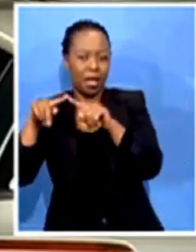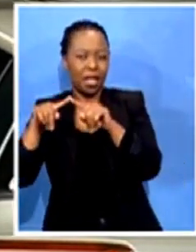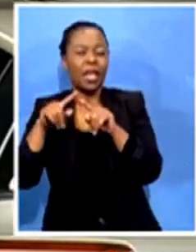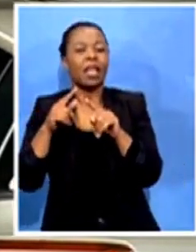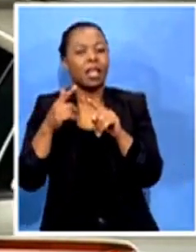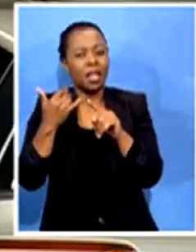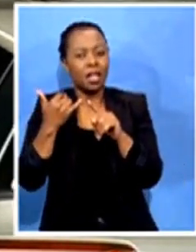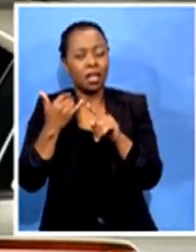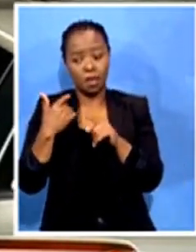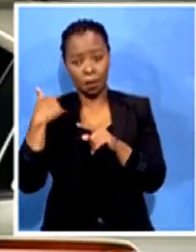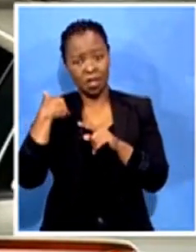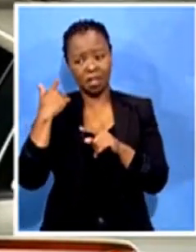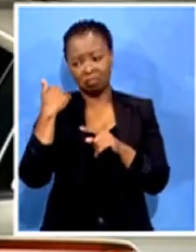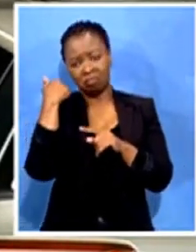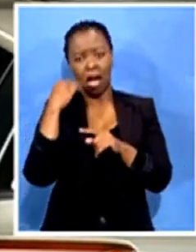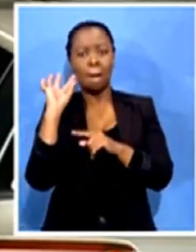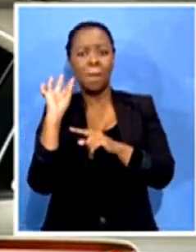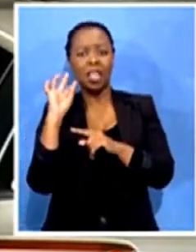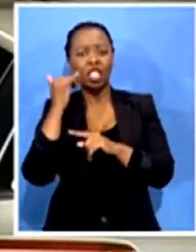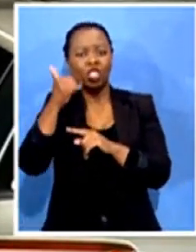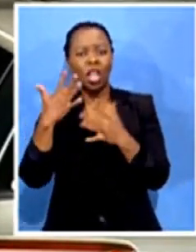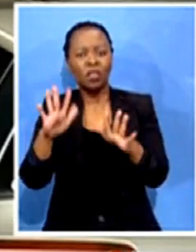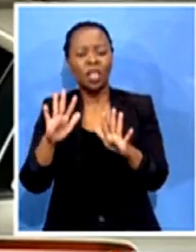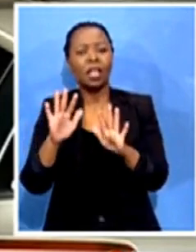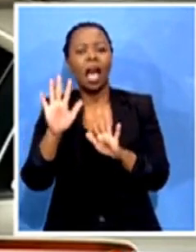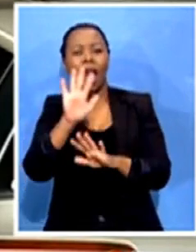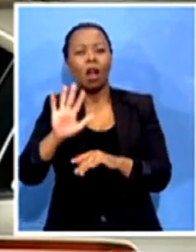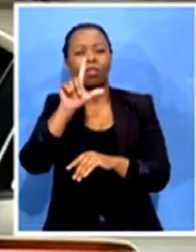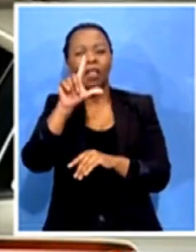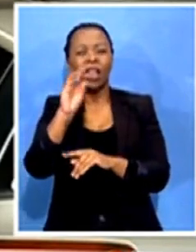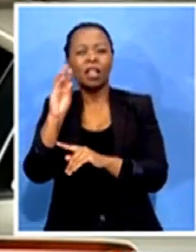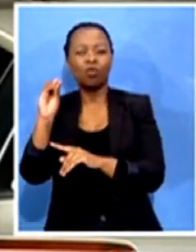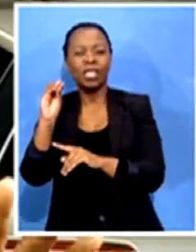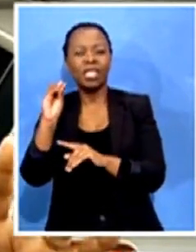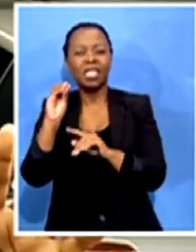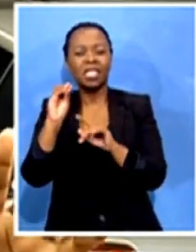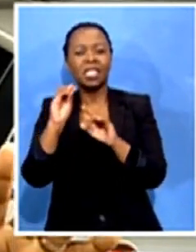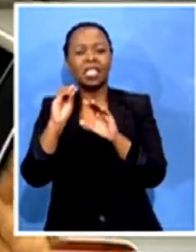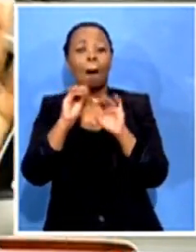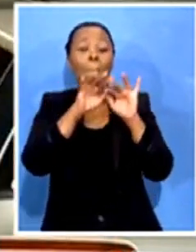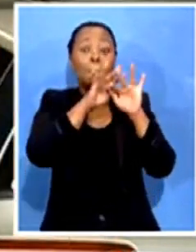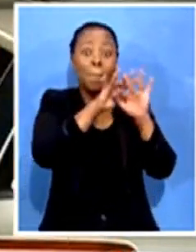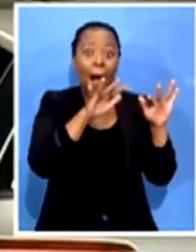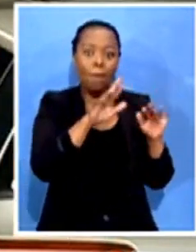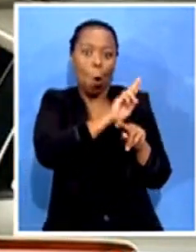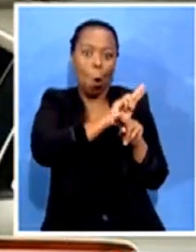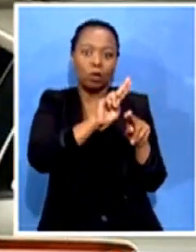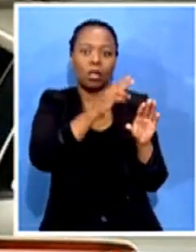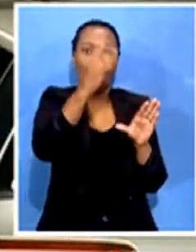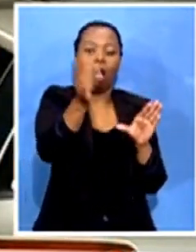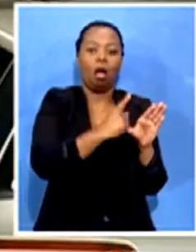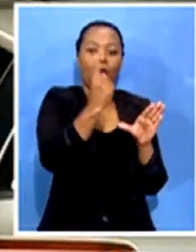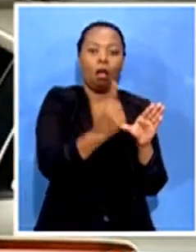had just around 700 admissions in public hospitals and close to 2,000